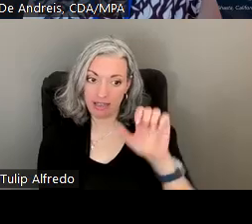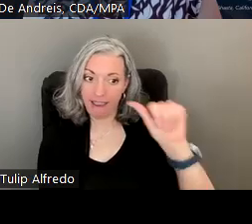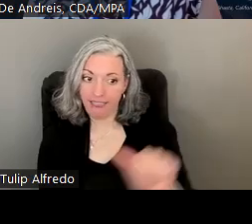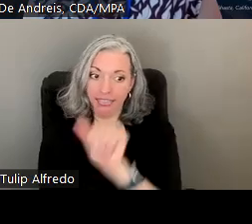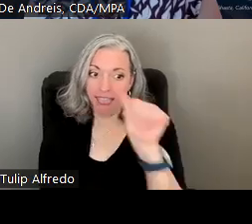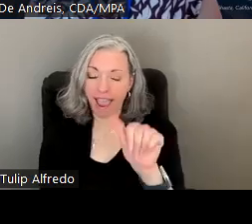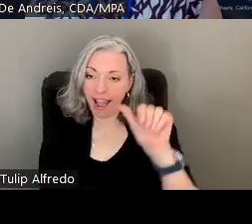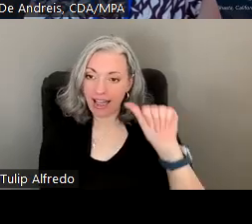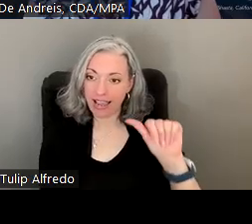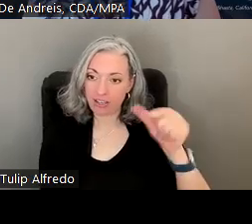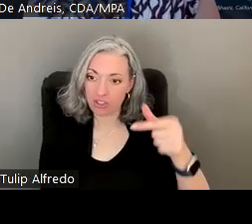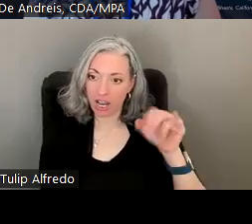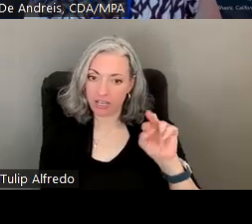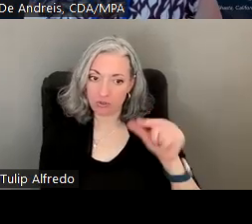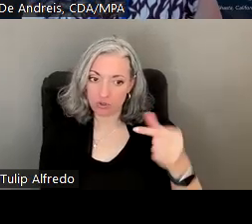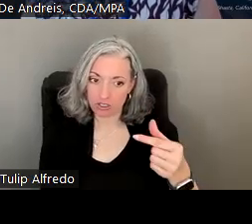ENGAGE, at